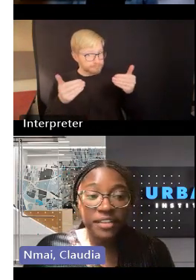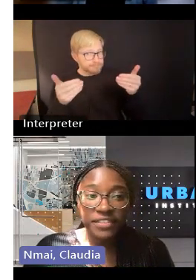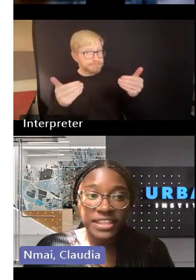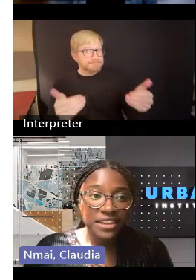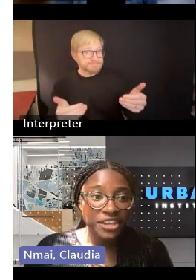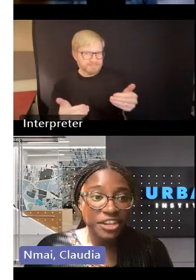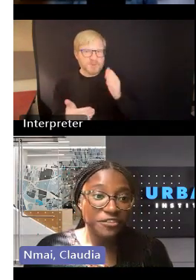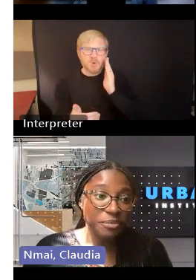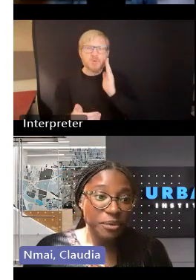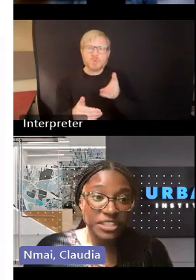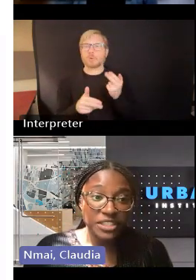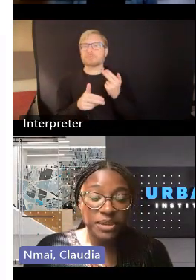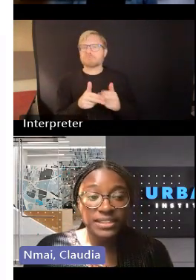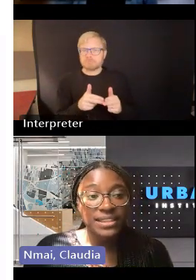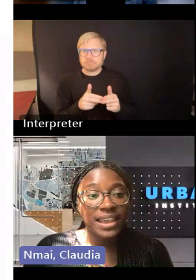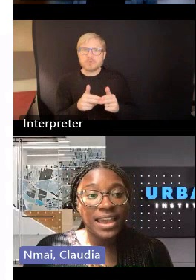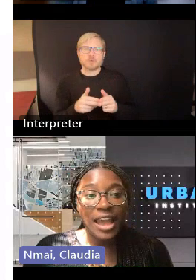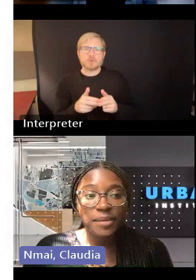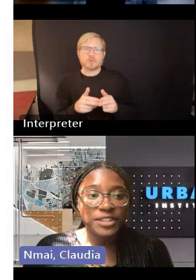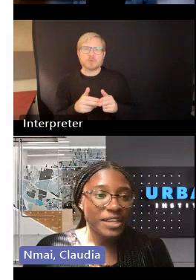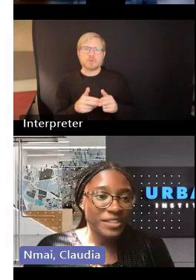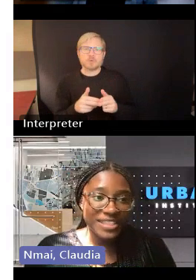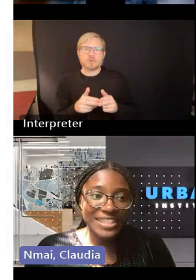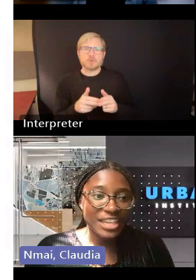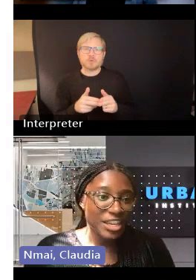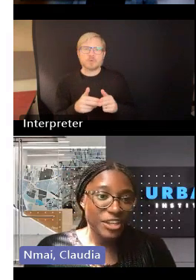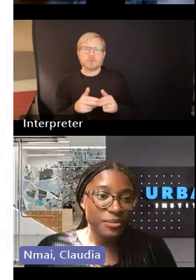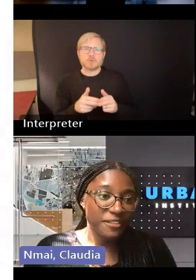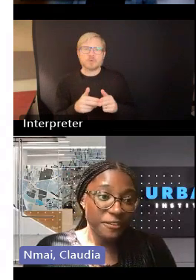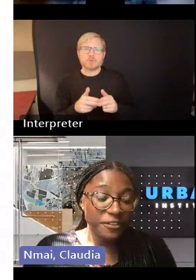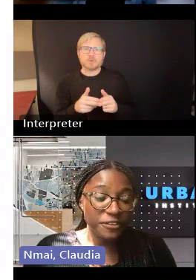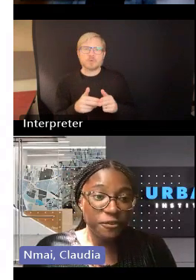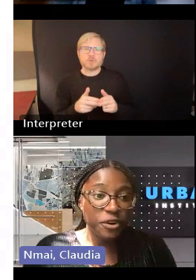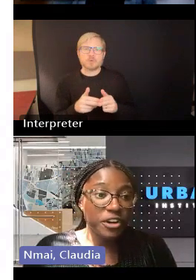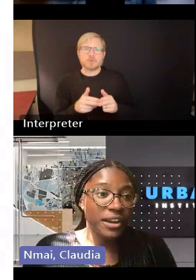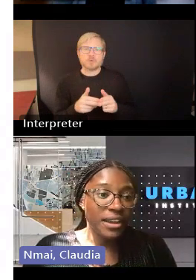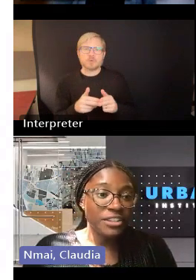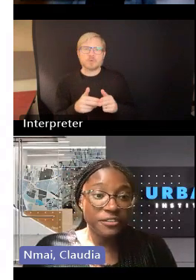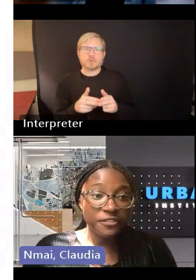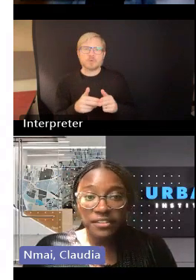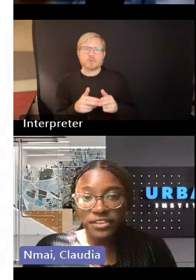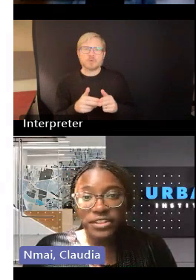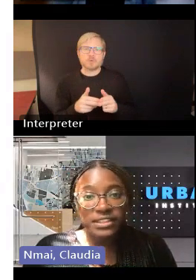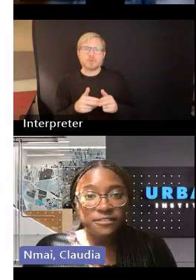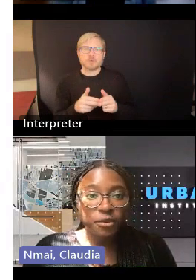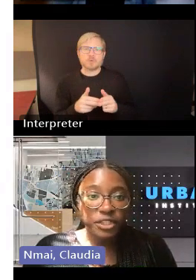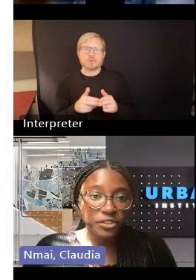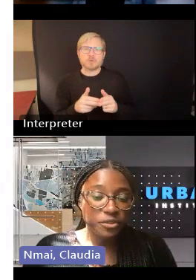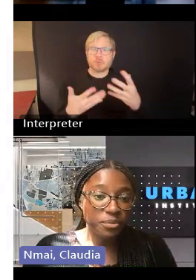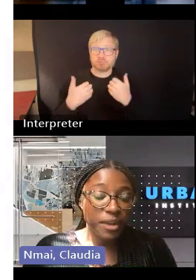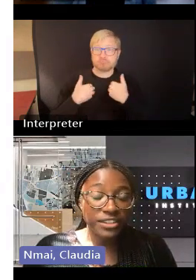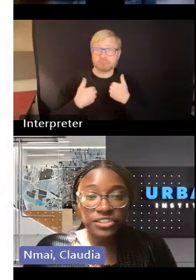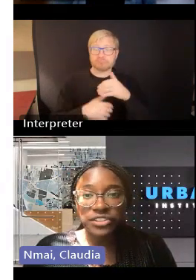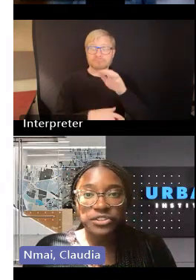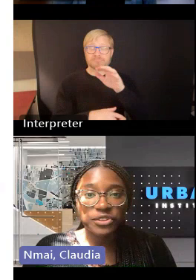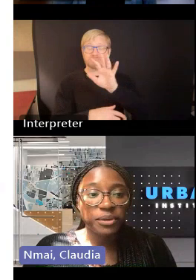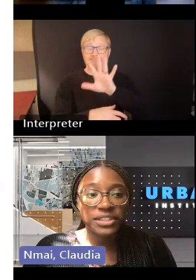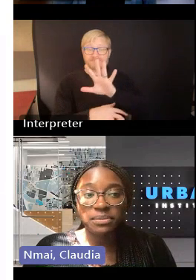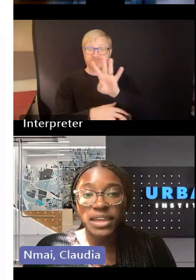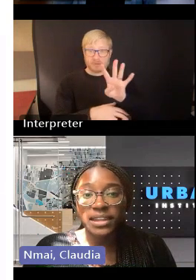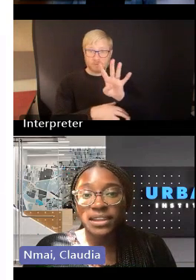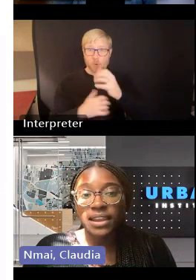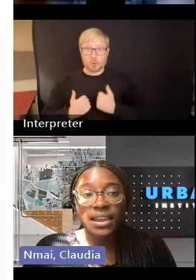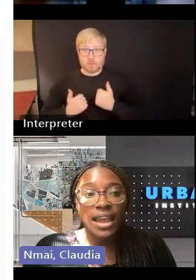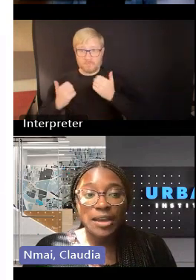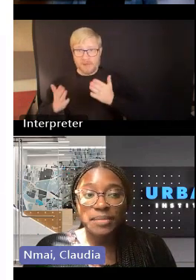through the demographics of the interview participants. And so as you can see here, we had 54 survivors and 42 practitioners